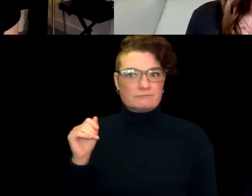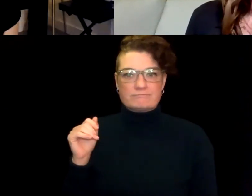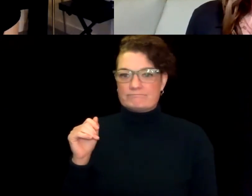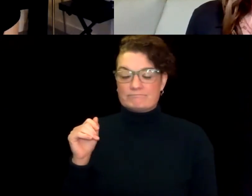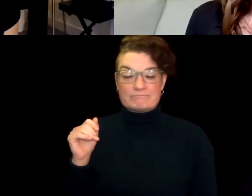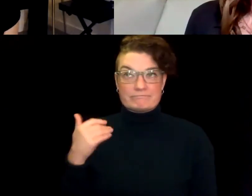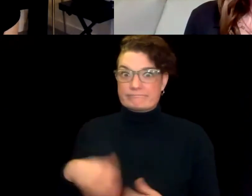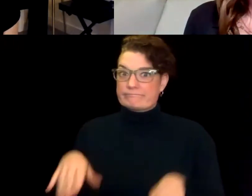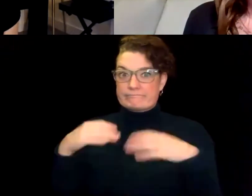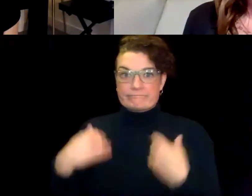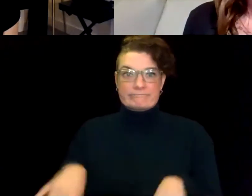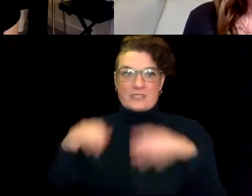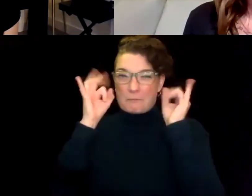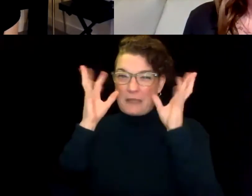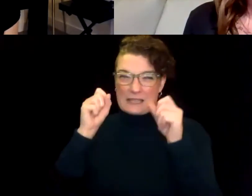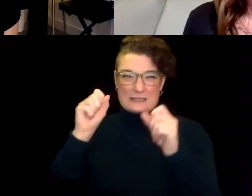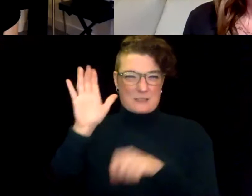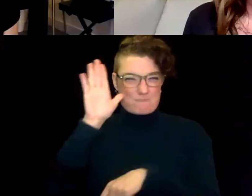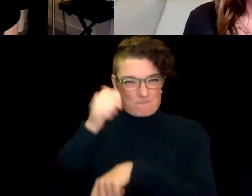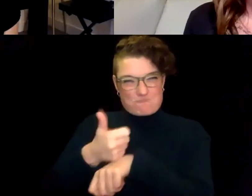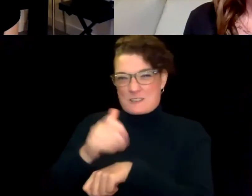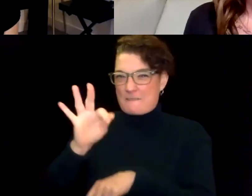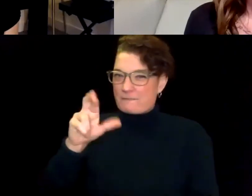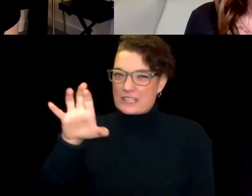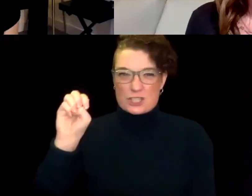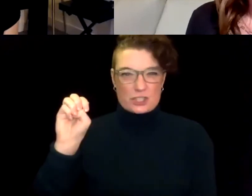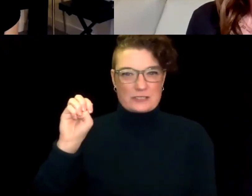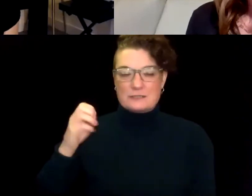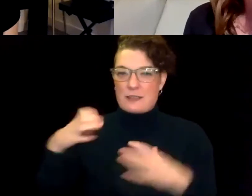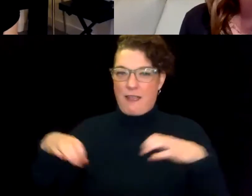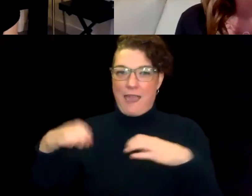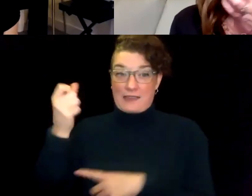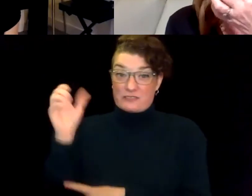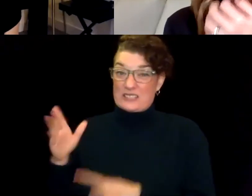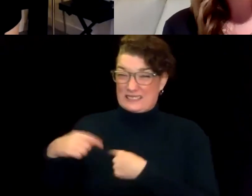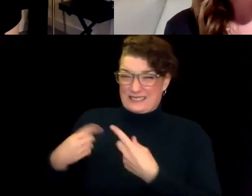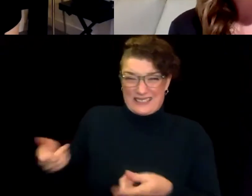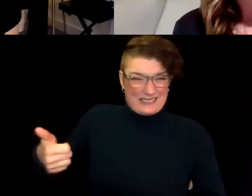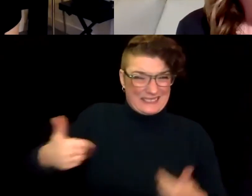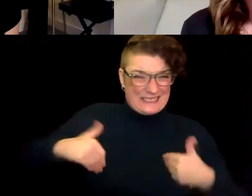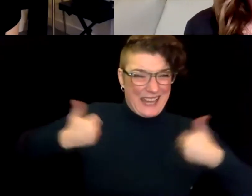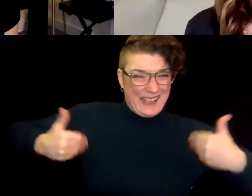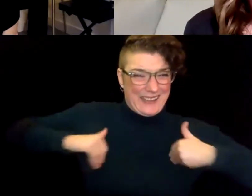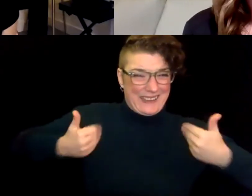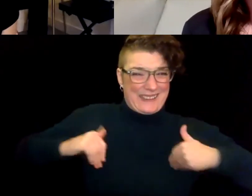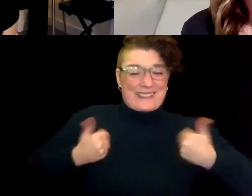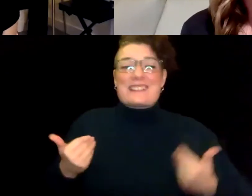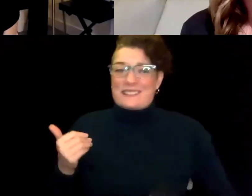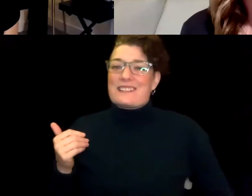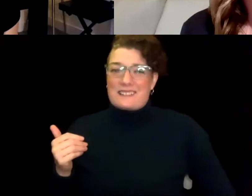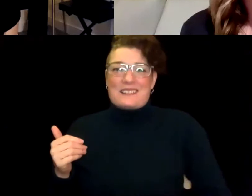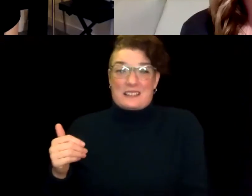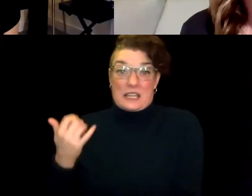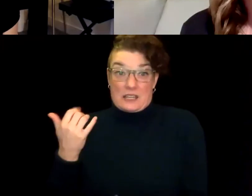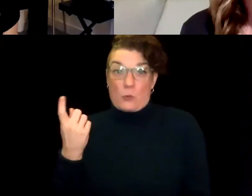just really fierce activist as a very young person, and is one of the people in Crip